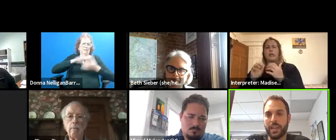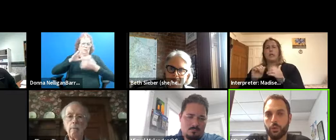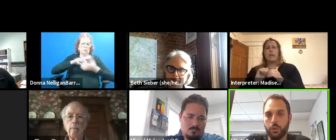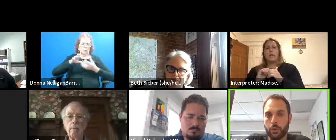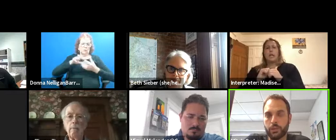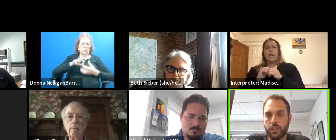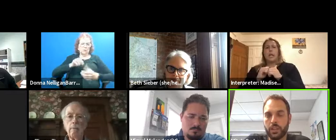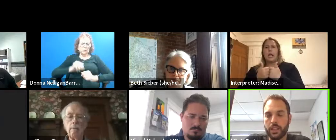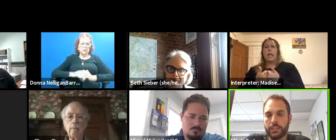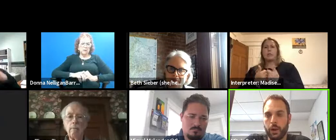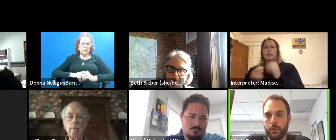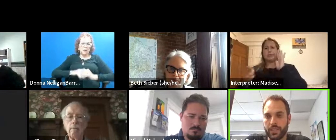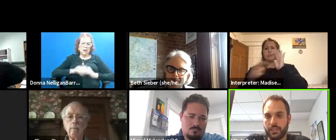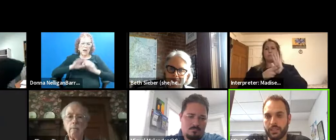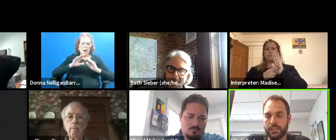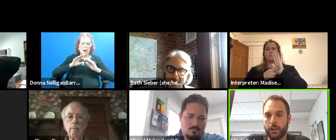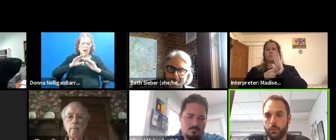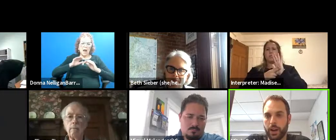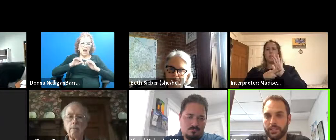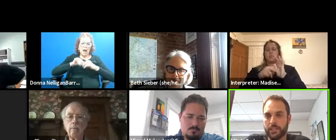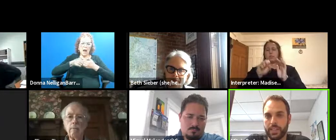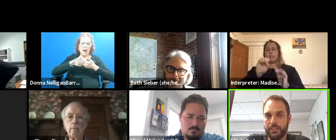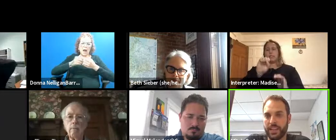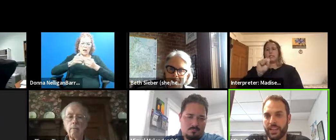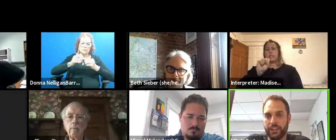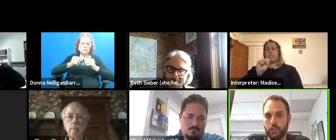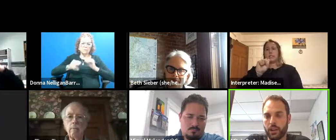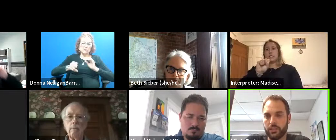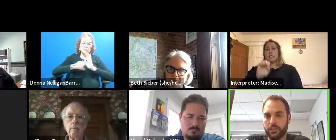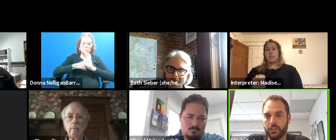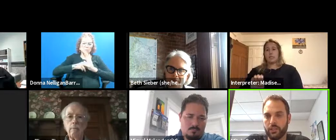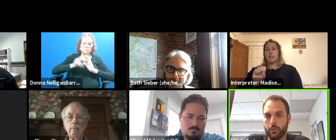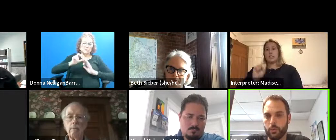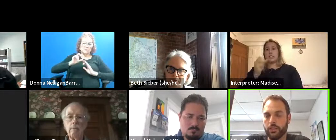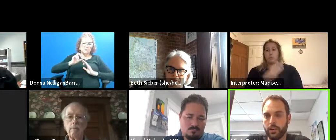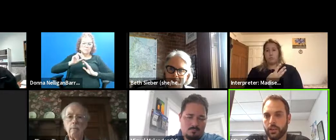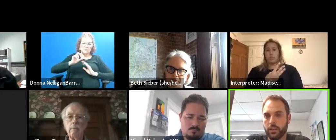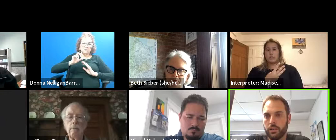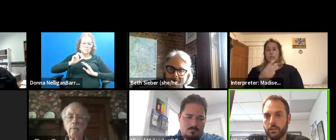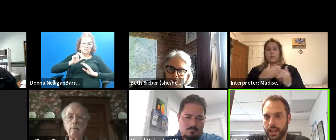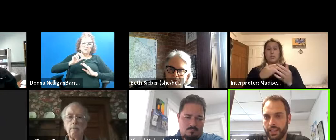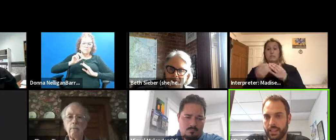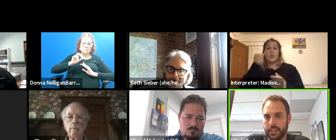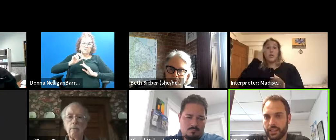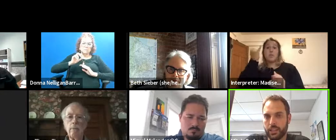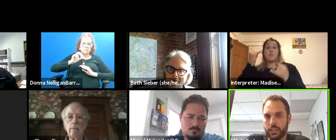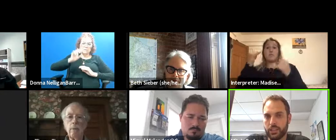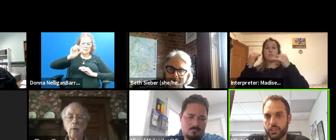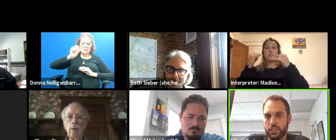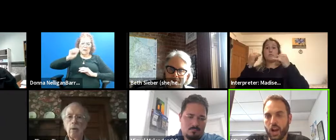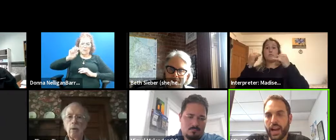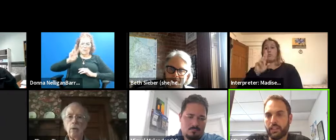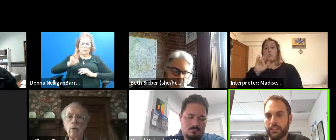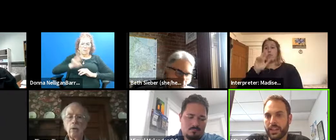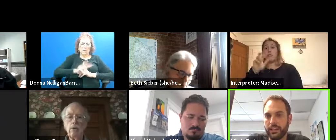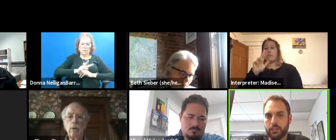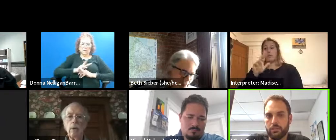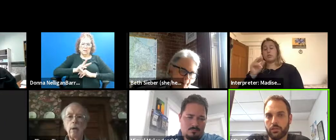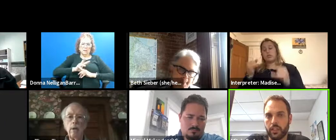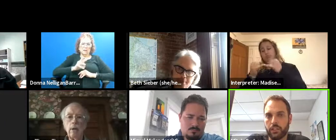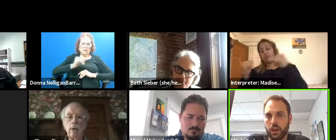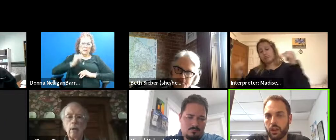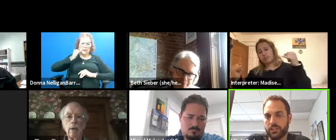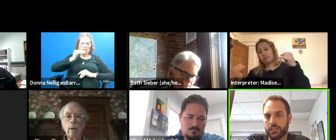want to label those southeast and southwest, even if it crosses the river, right? Like that, the title of